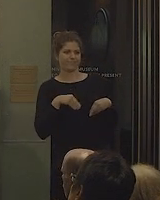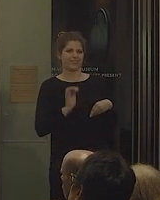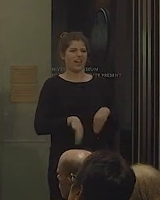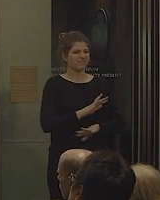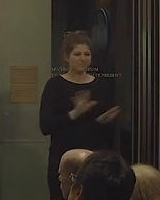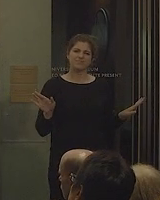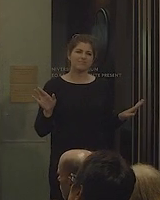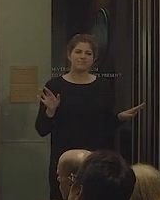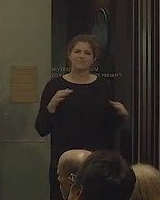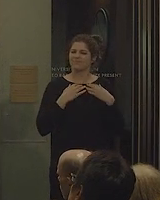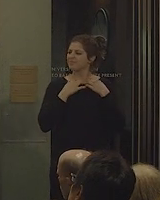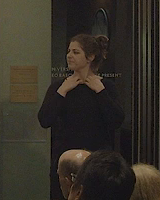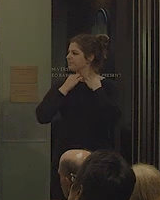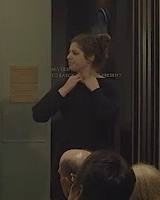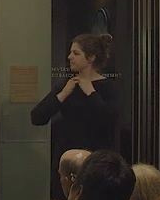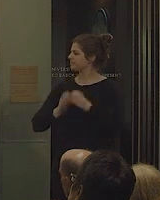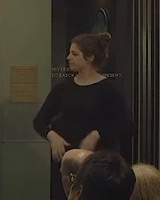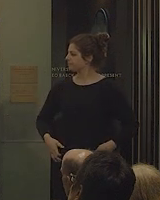that.